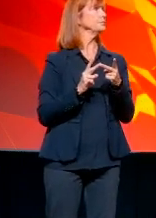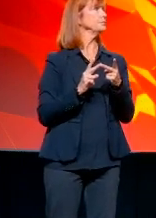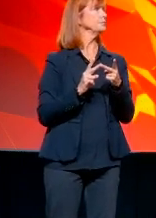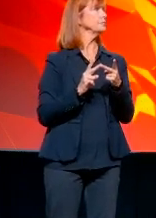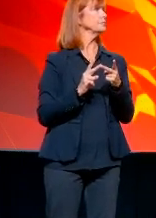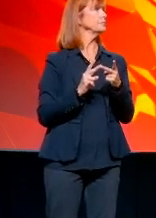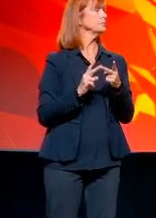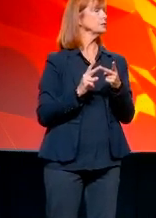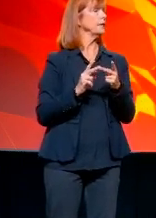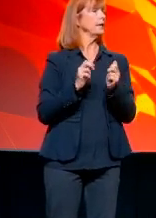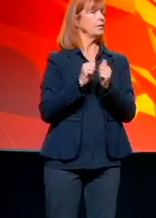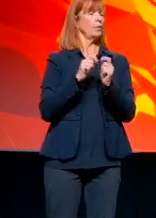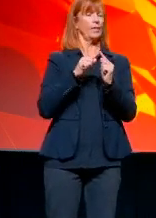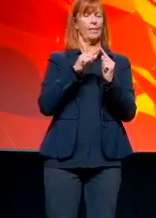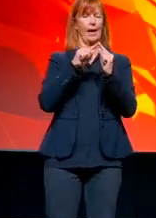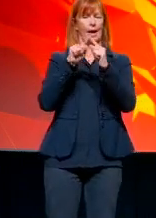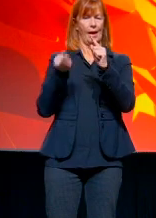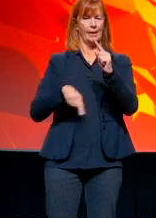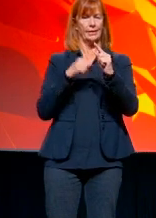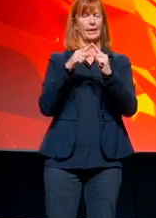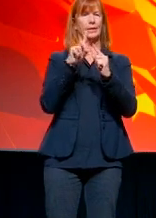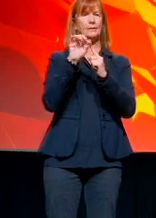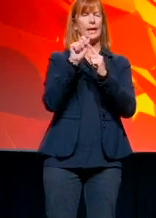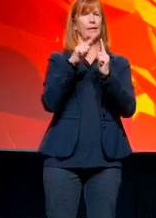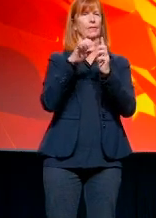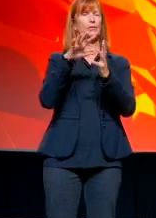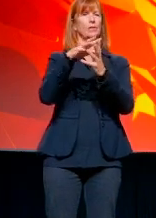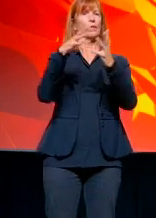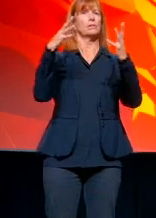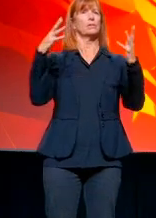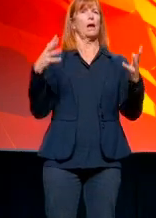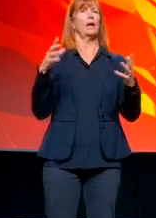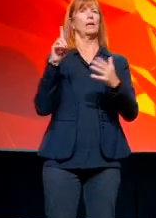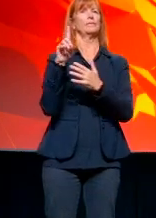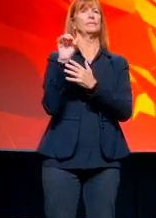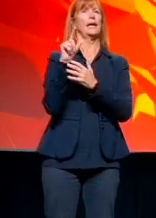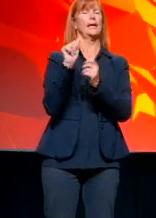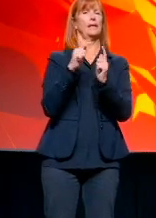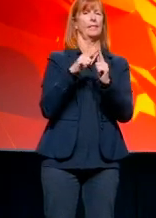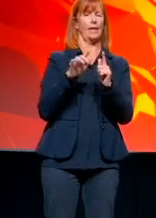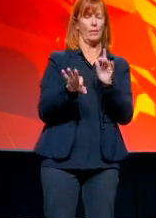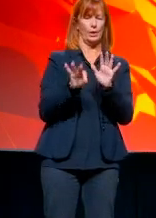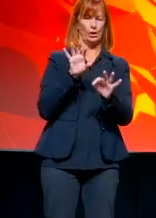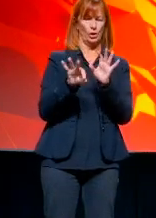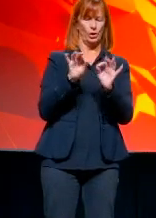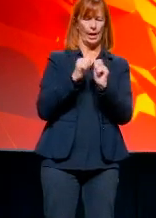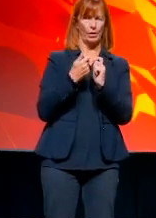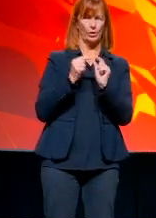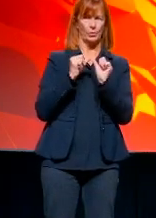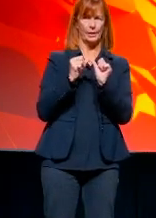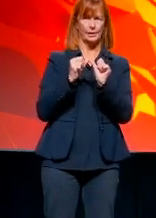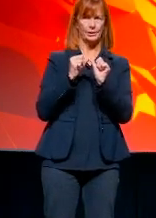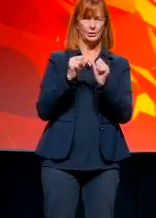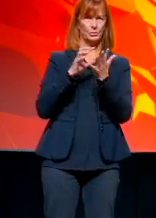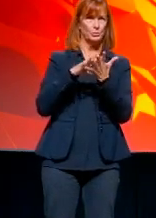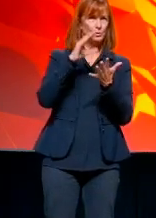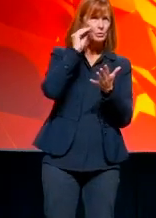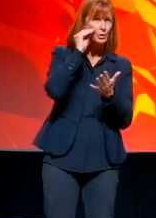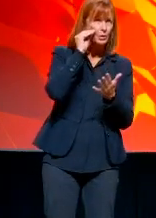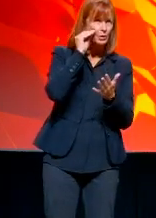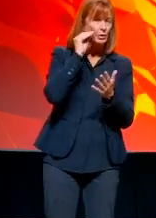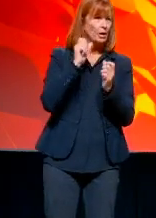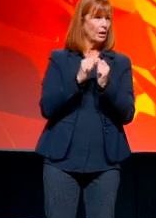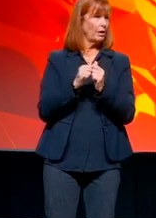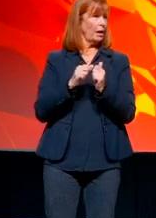data flywheel, there's a huge amount of data generated from the deployment environment. How can we learn kind of continually and effectively with the kind